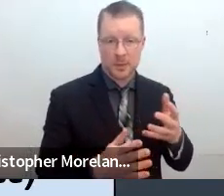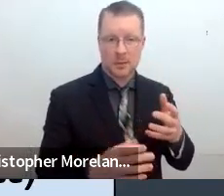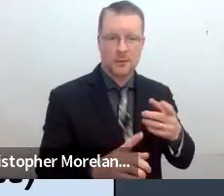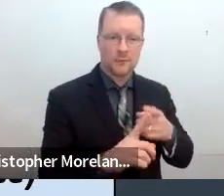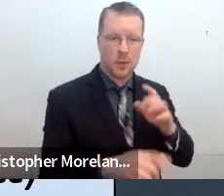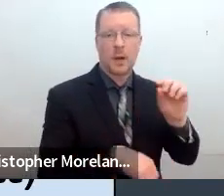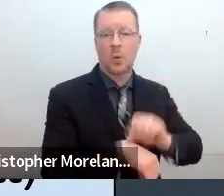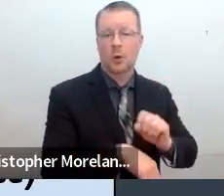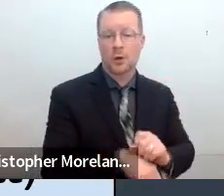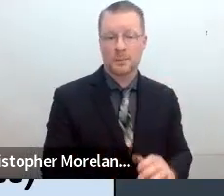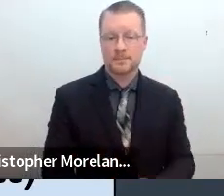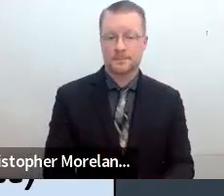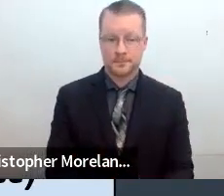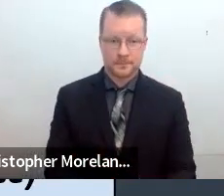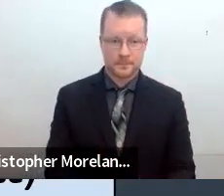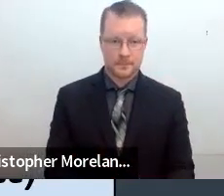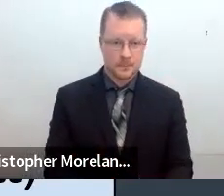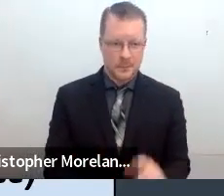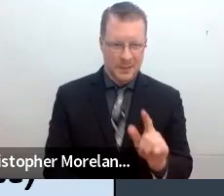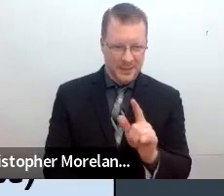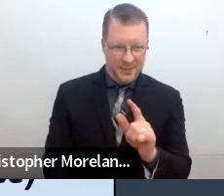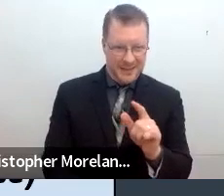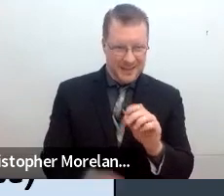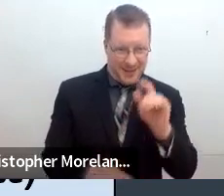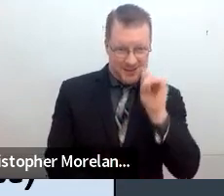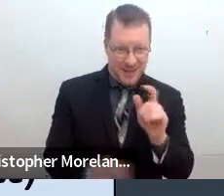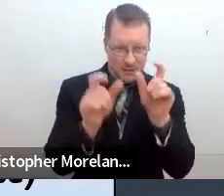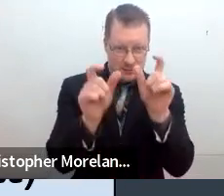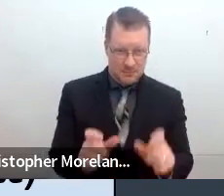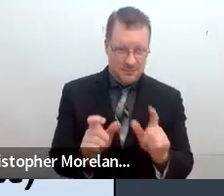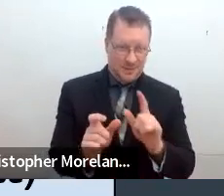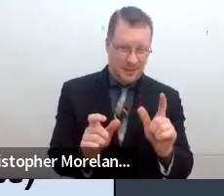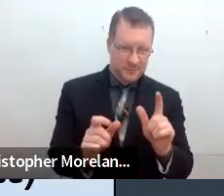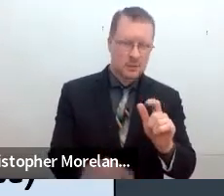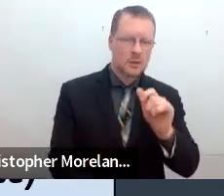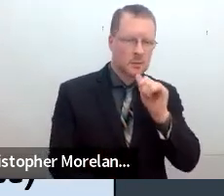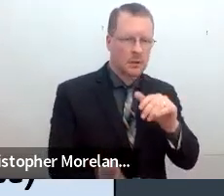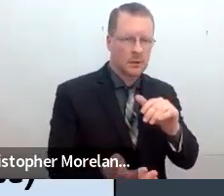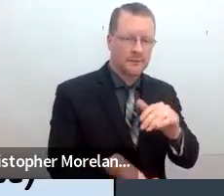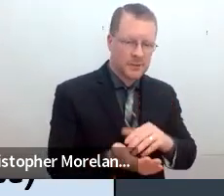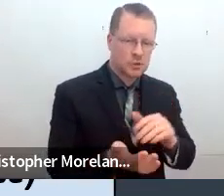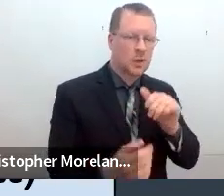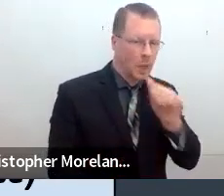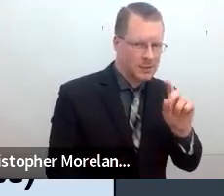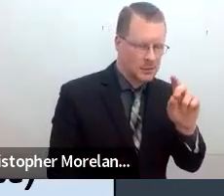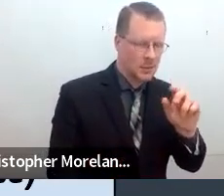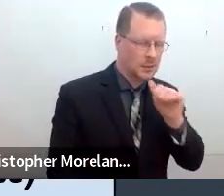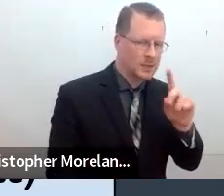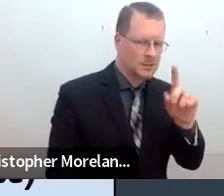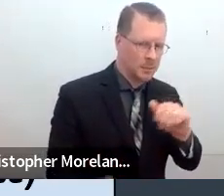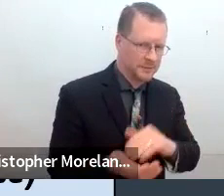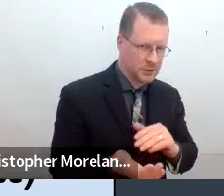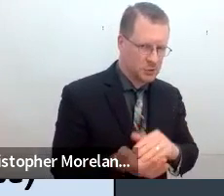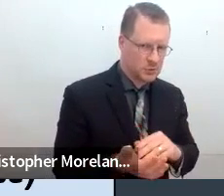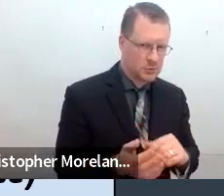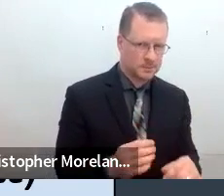respondents' descriptions of mistreatment by their coworkers. In that middle section, the